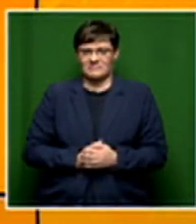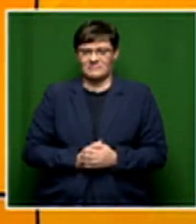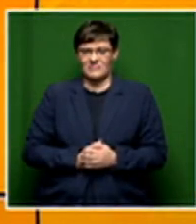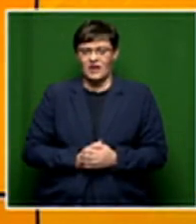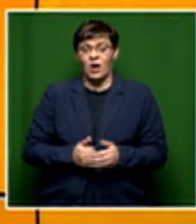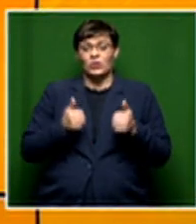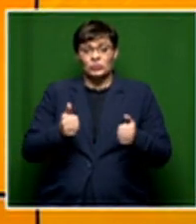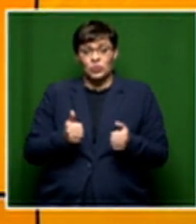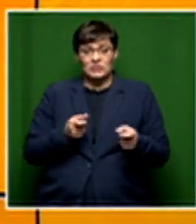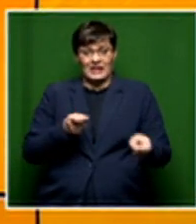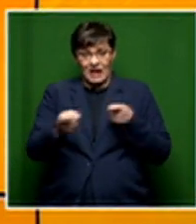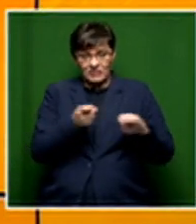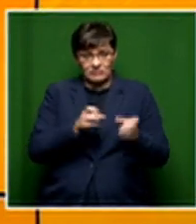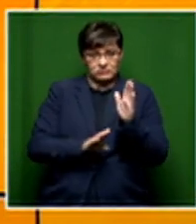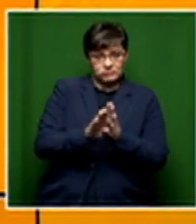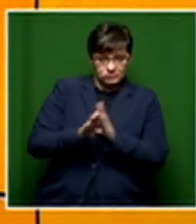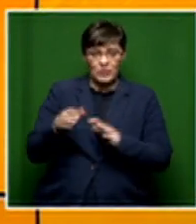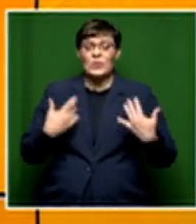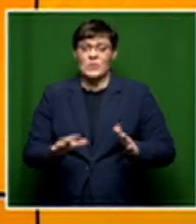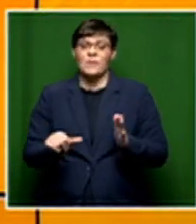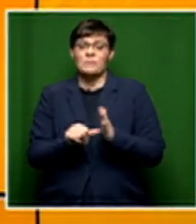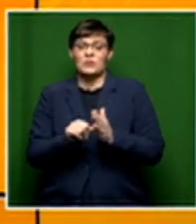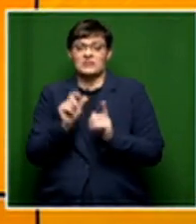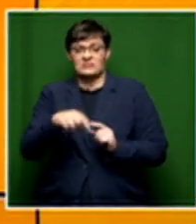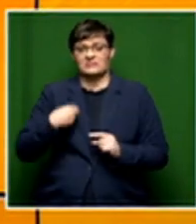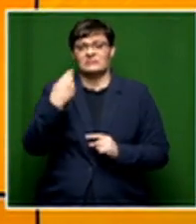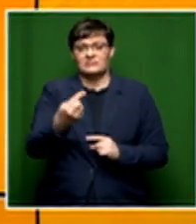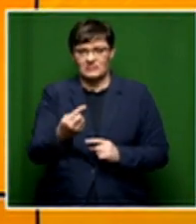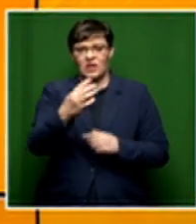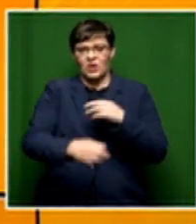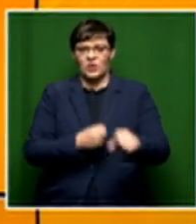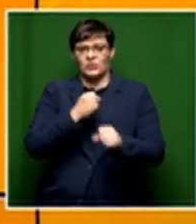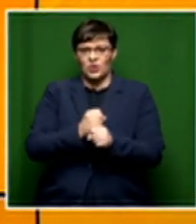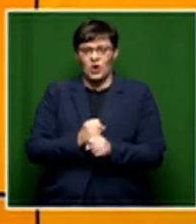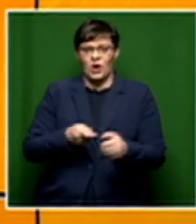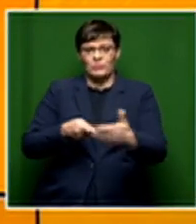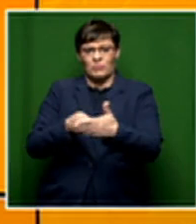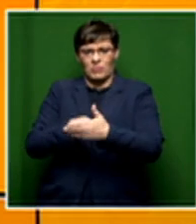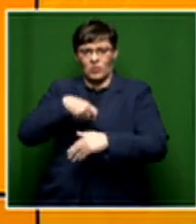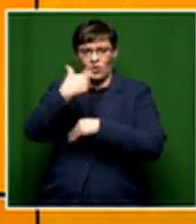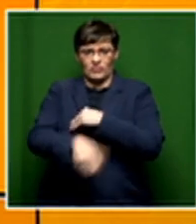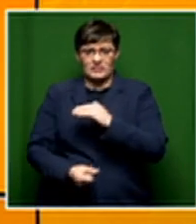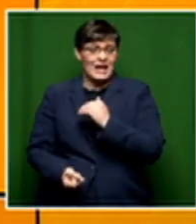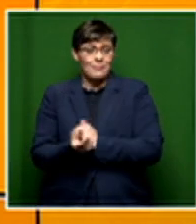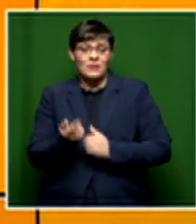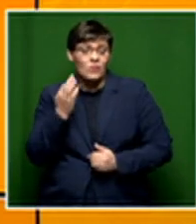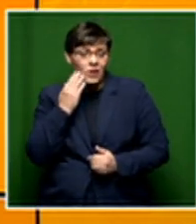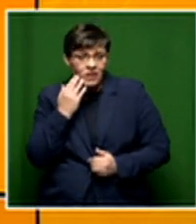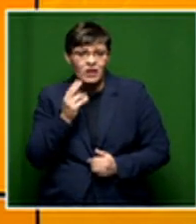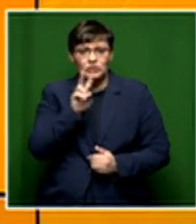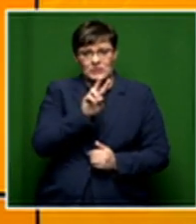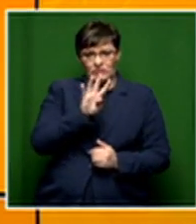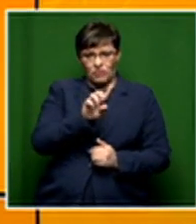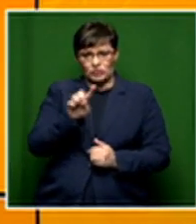Promoting good governance is one of the key issues that will be addressed at the upcoming virtual Annual Procurement Conference taking place from